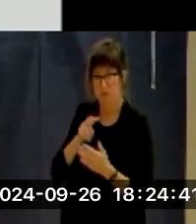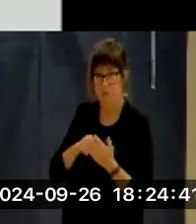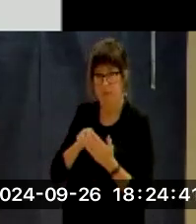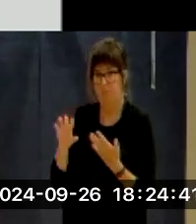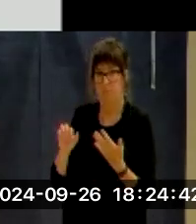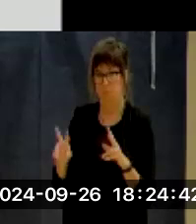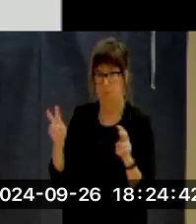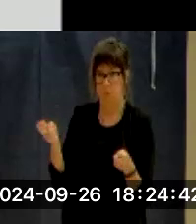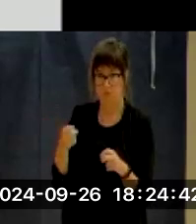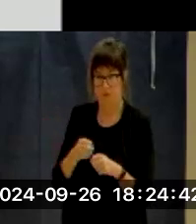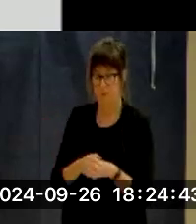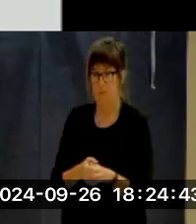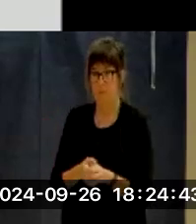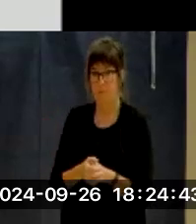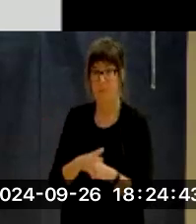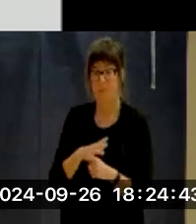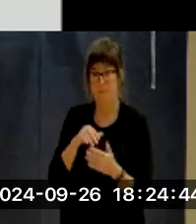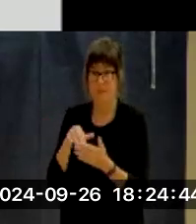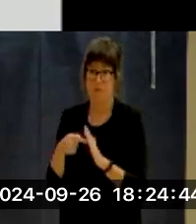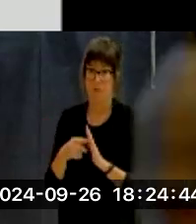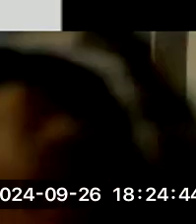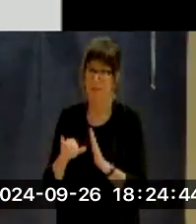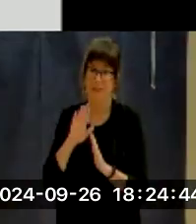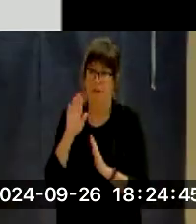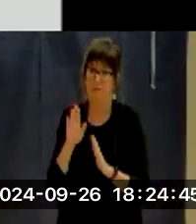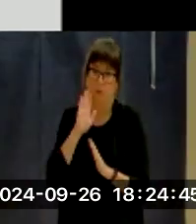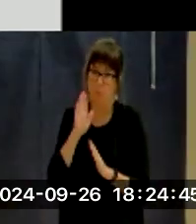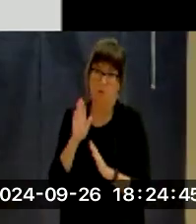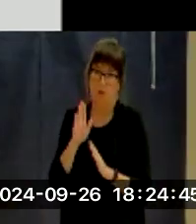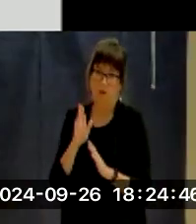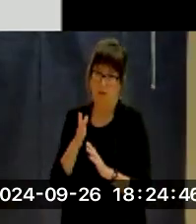A lot of studies sit on shelves. This one never even made it to the shelf.